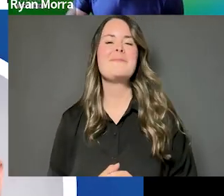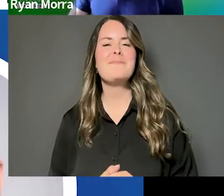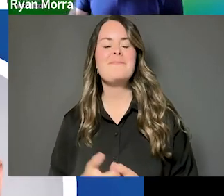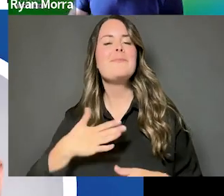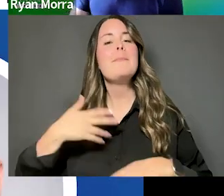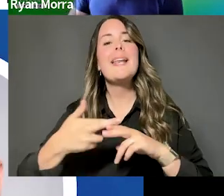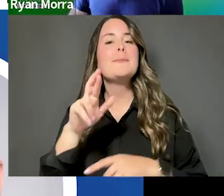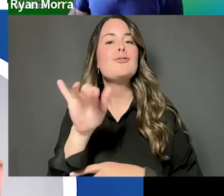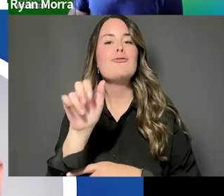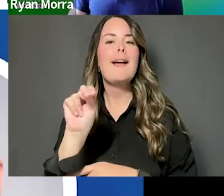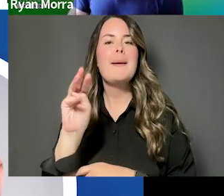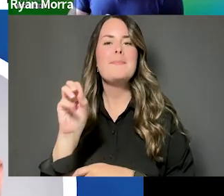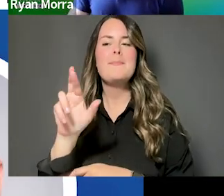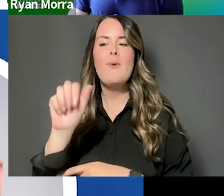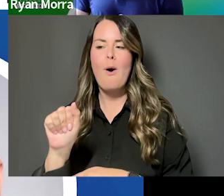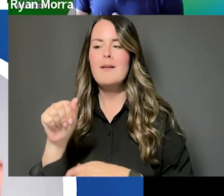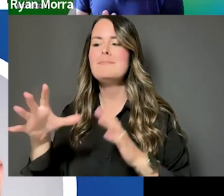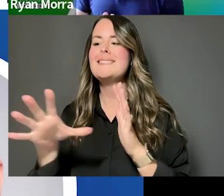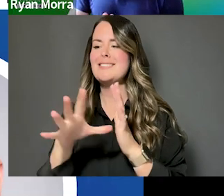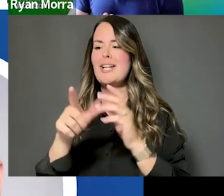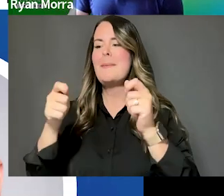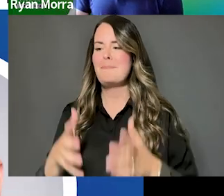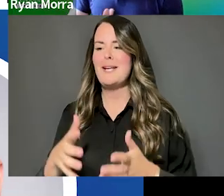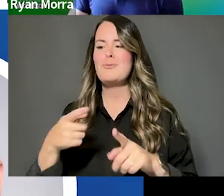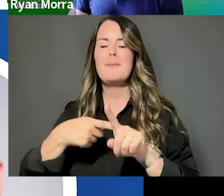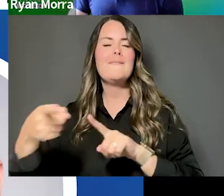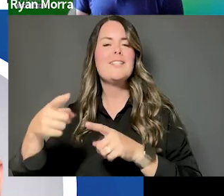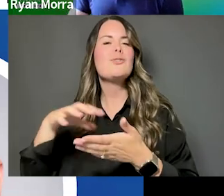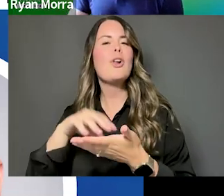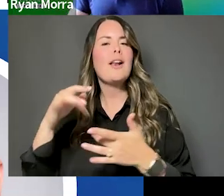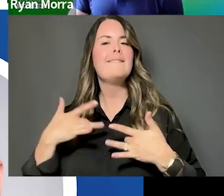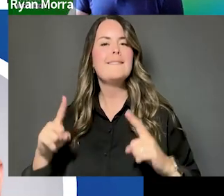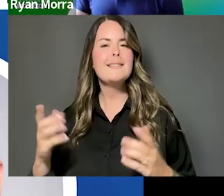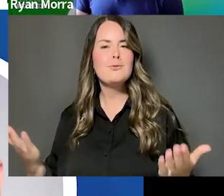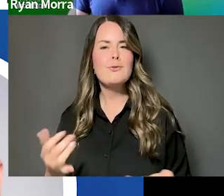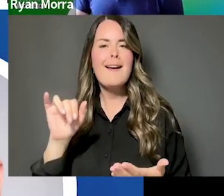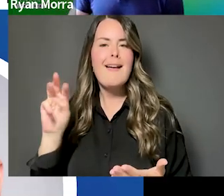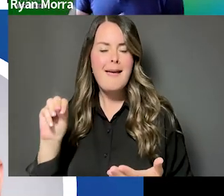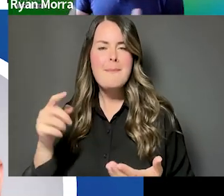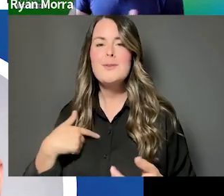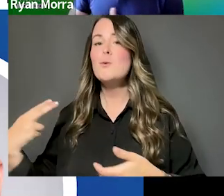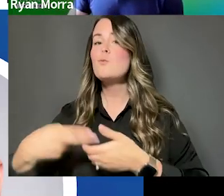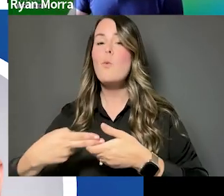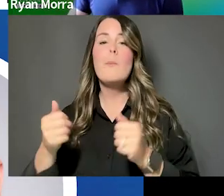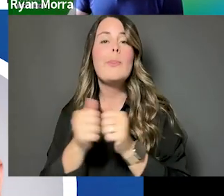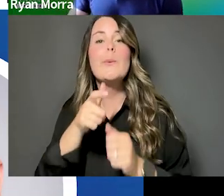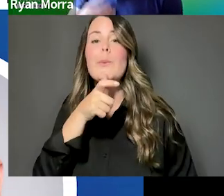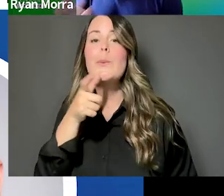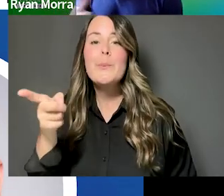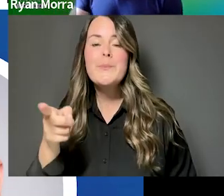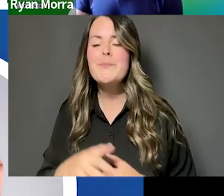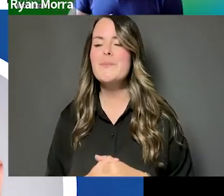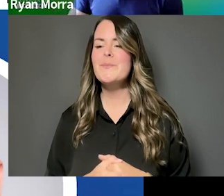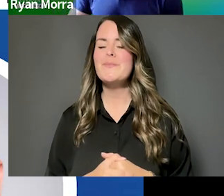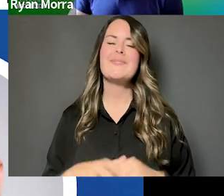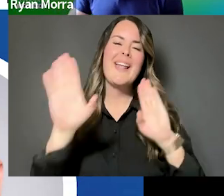us. My name is Ryan Mora, Senior Manager of Professional Learning Events at Illustrative Mathematics, and I'm joined today in hosting this